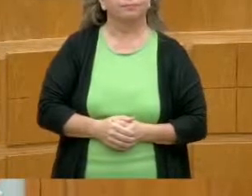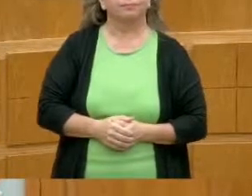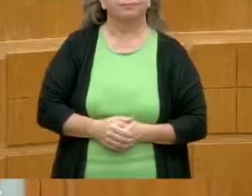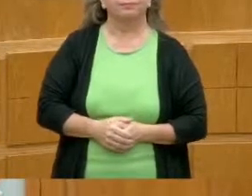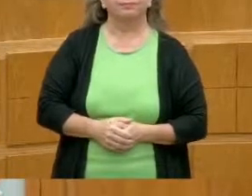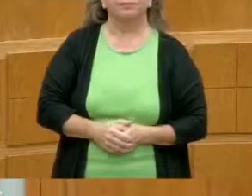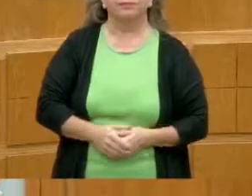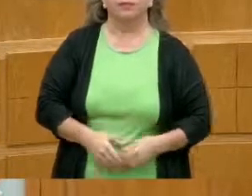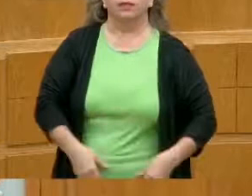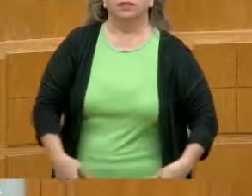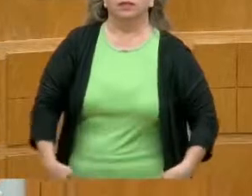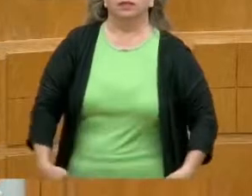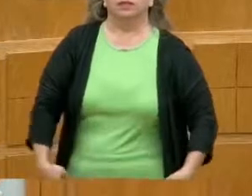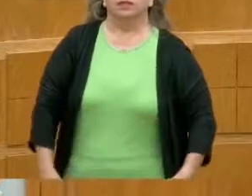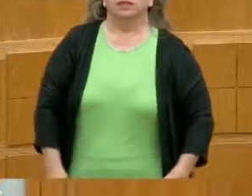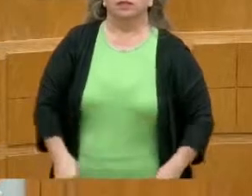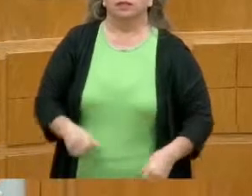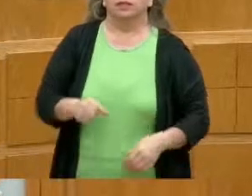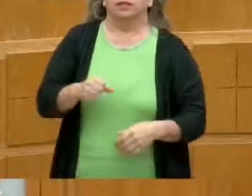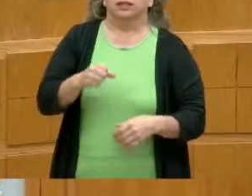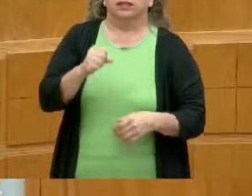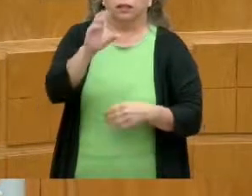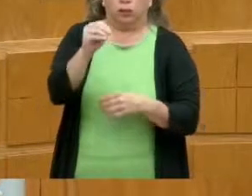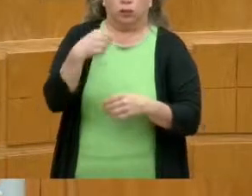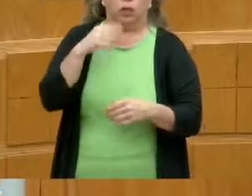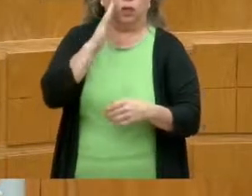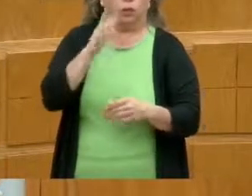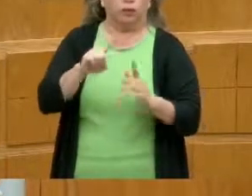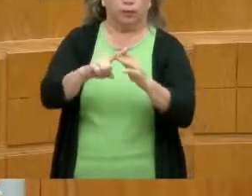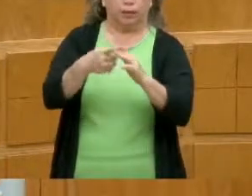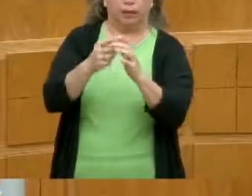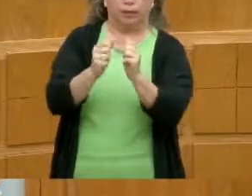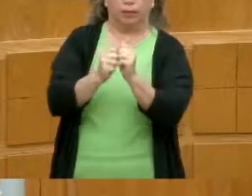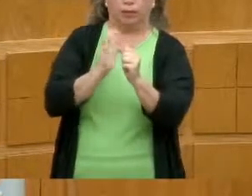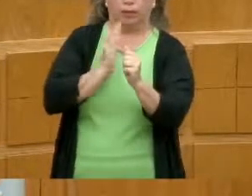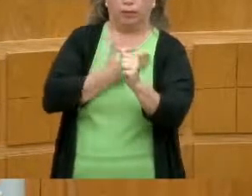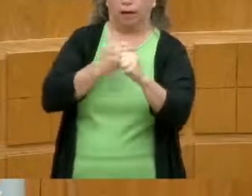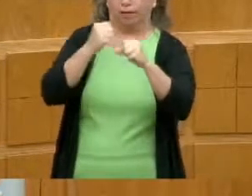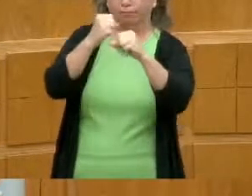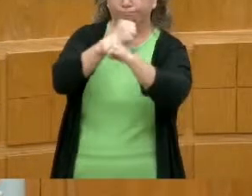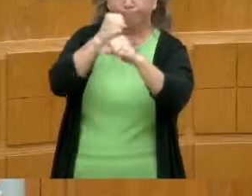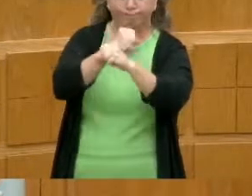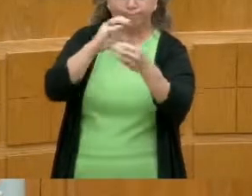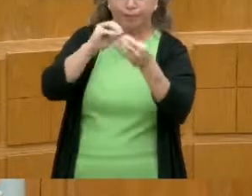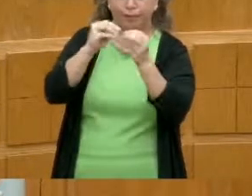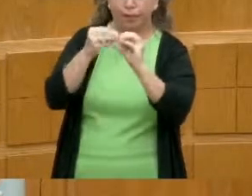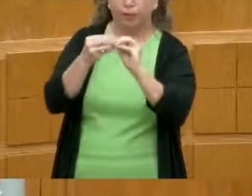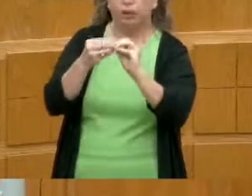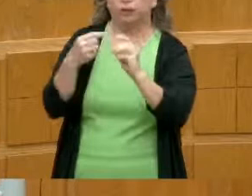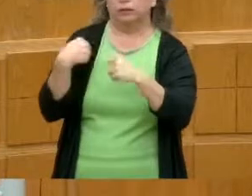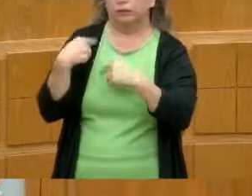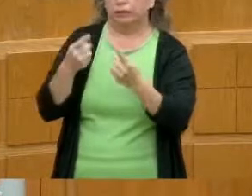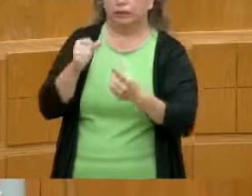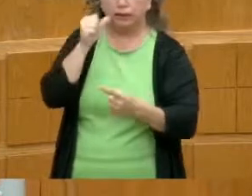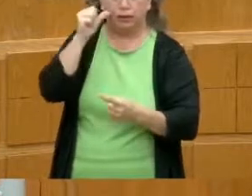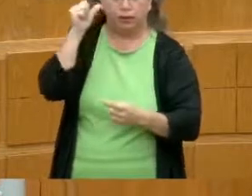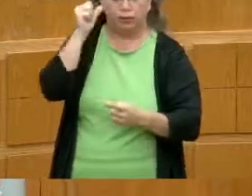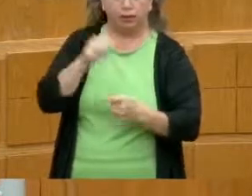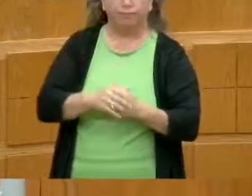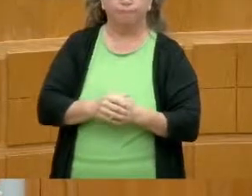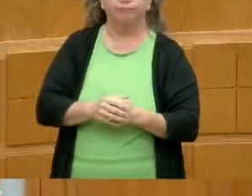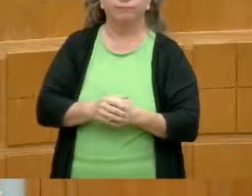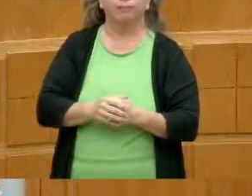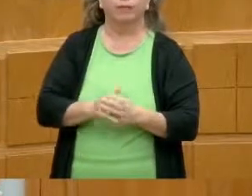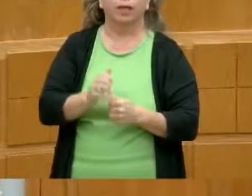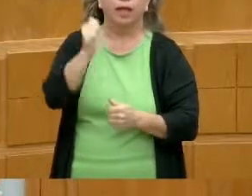Okay, so we'll begin with the status of our cases and other testing information since yesterday. So every day at 4